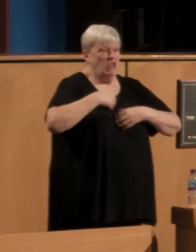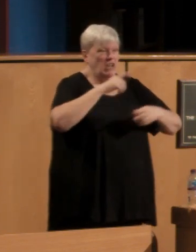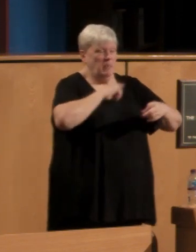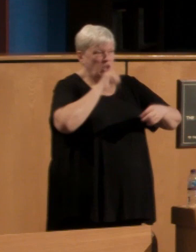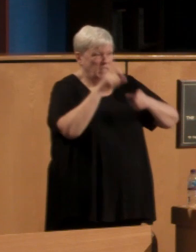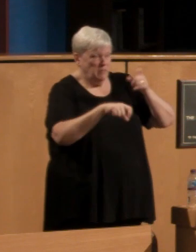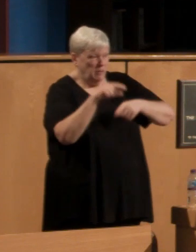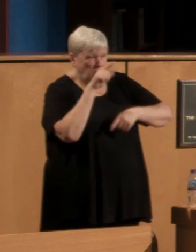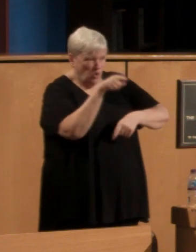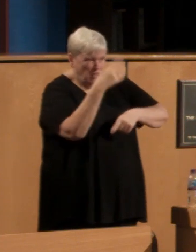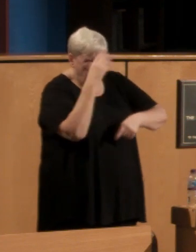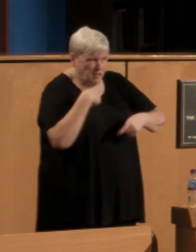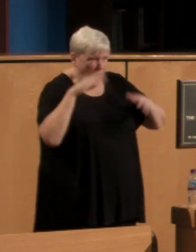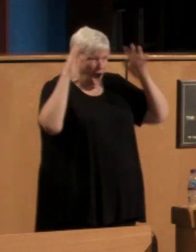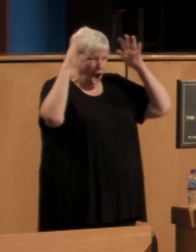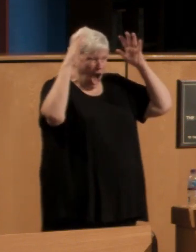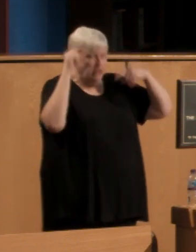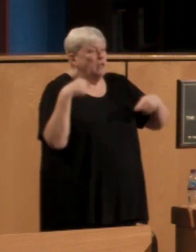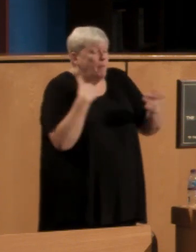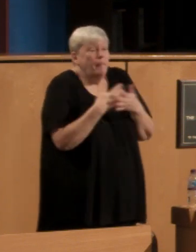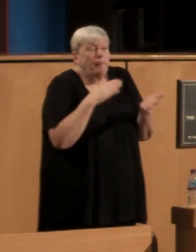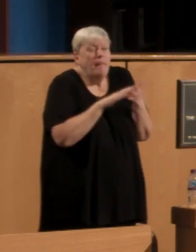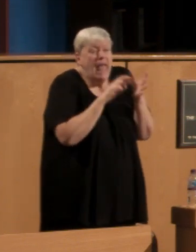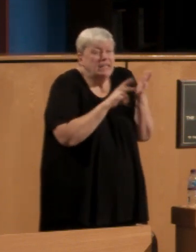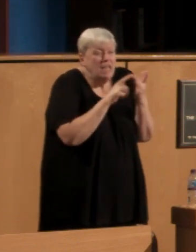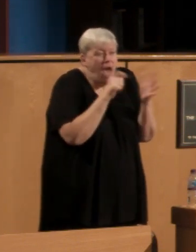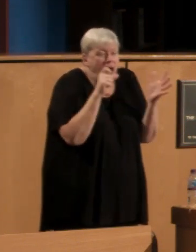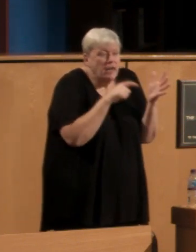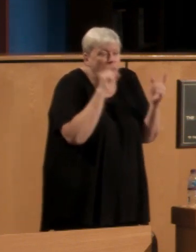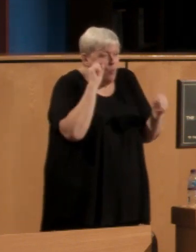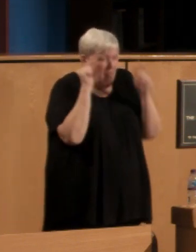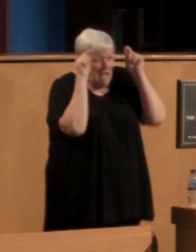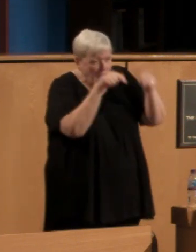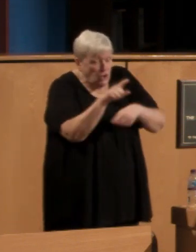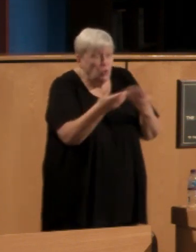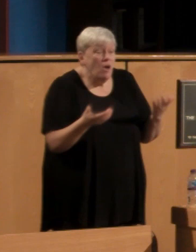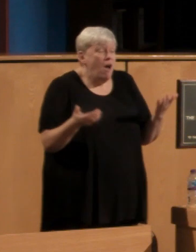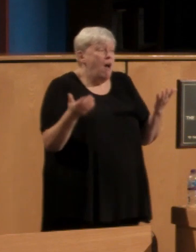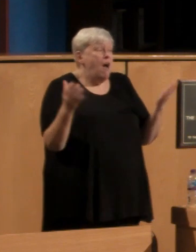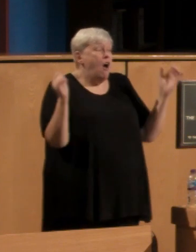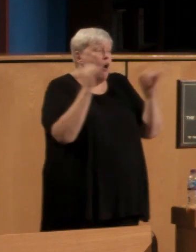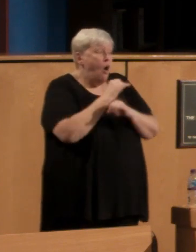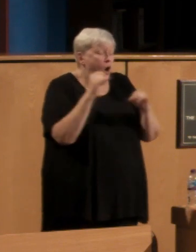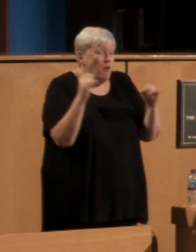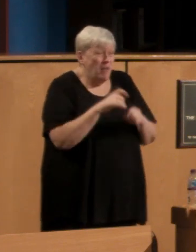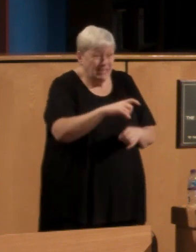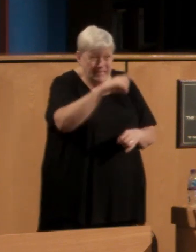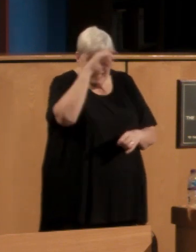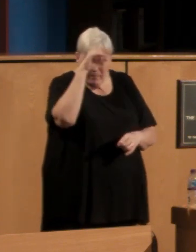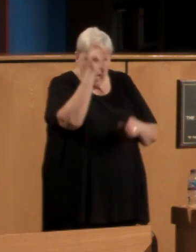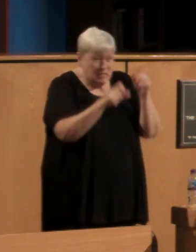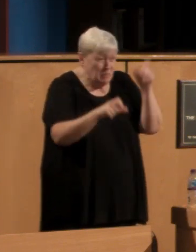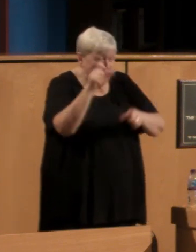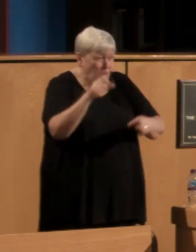be a maniac who is going to attack you, and it's horrible, demonizing people with mental health